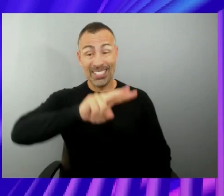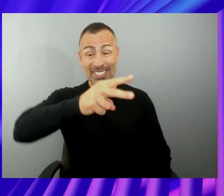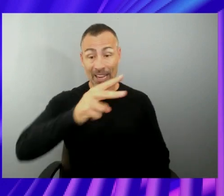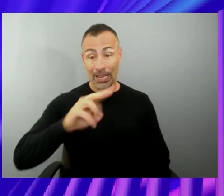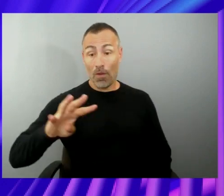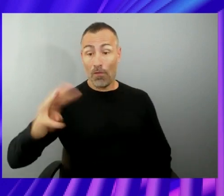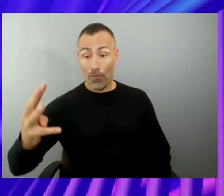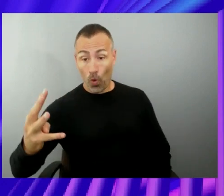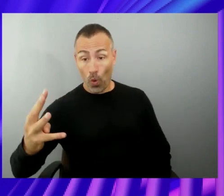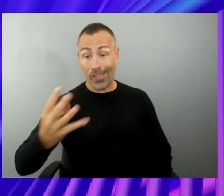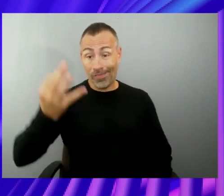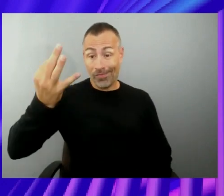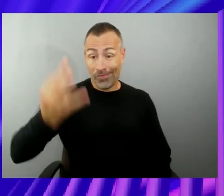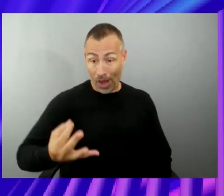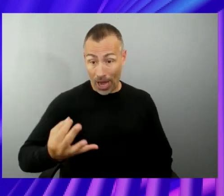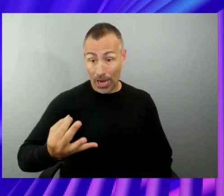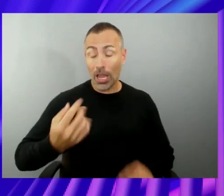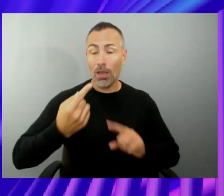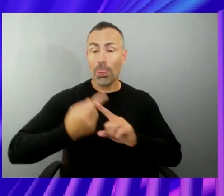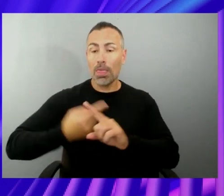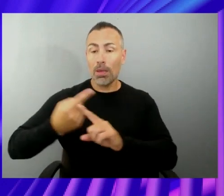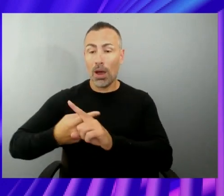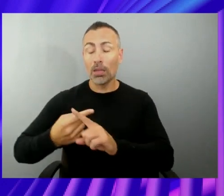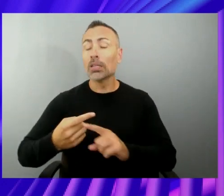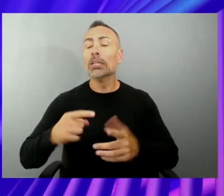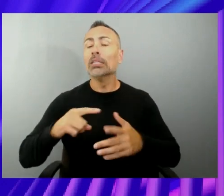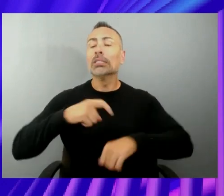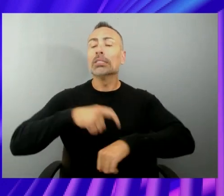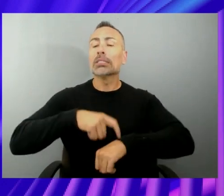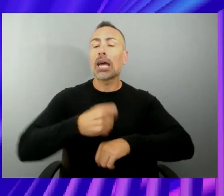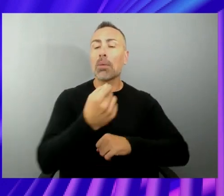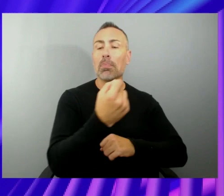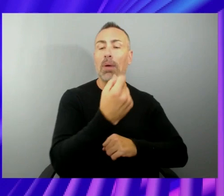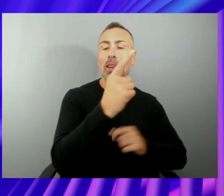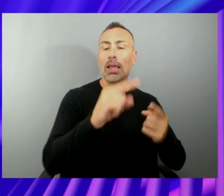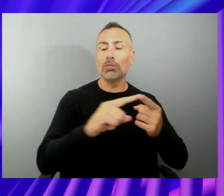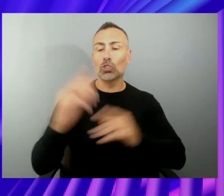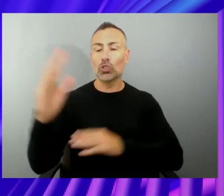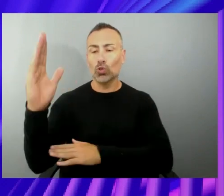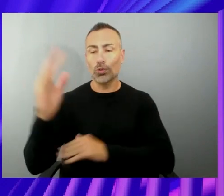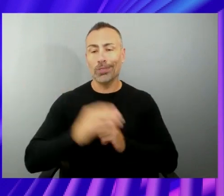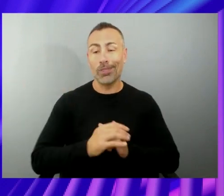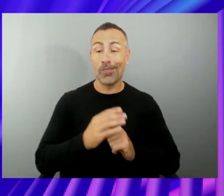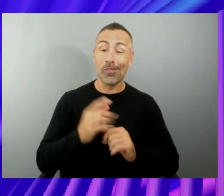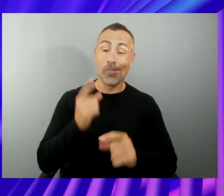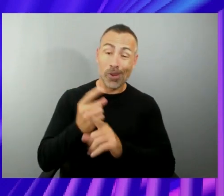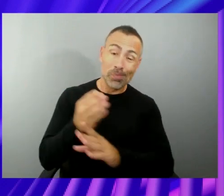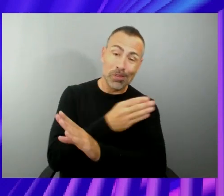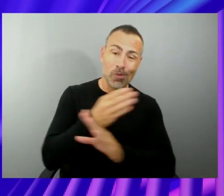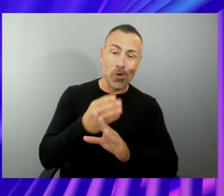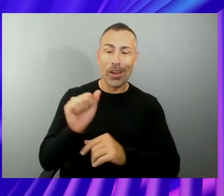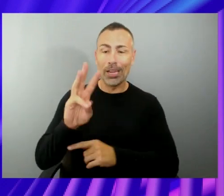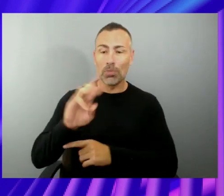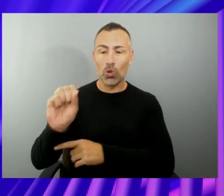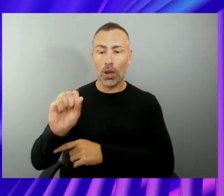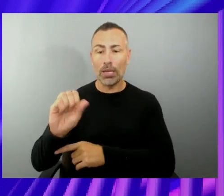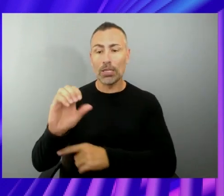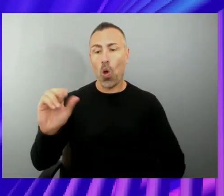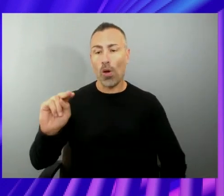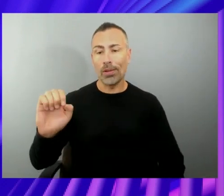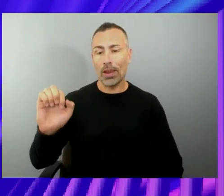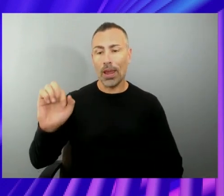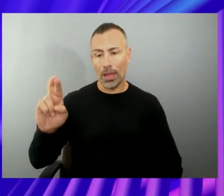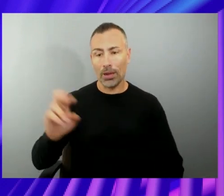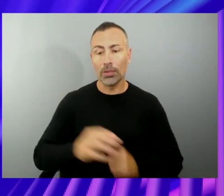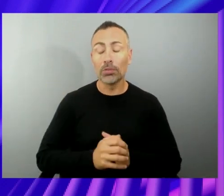On Fridays from 11 to noon. Actually, right a little bit before AWS On Air now. We talked a little bit about it at the beginning, but why don't you just give us a